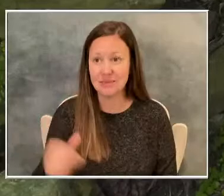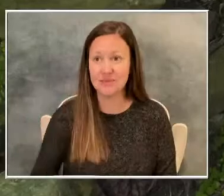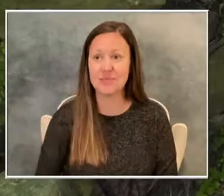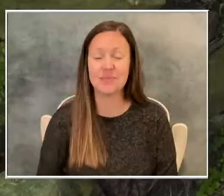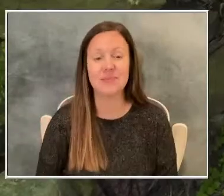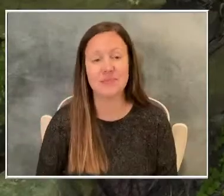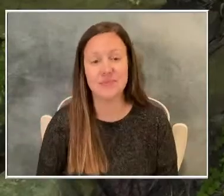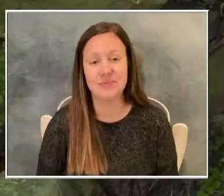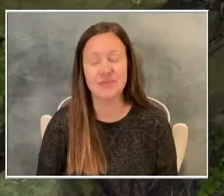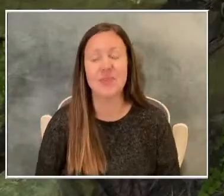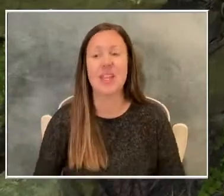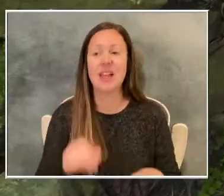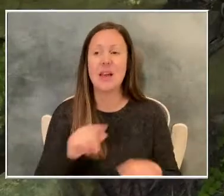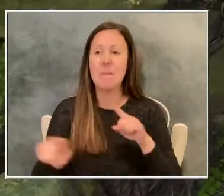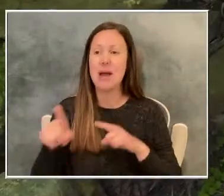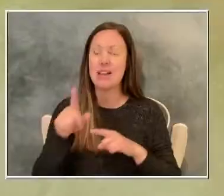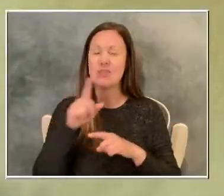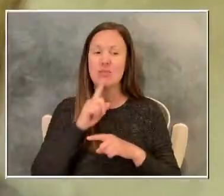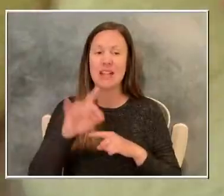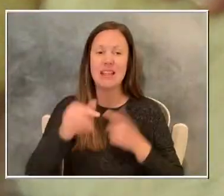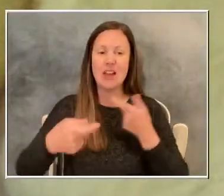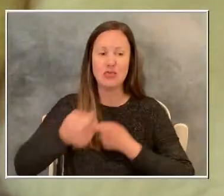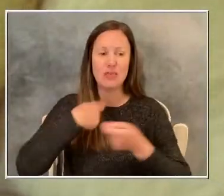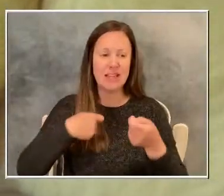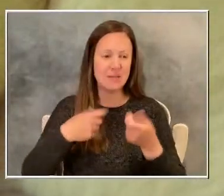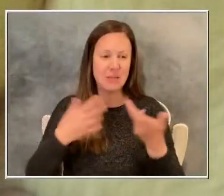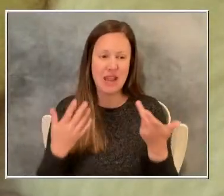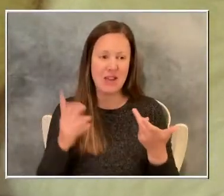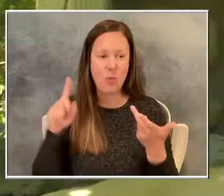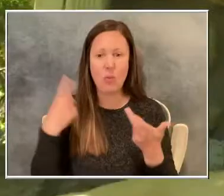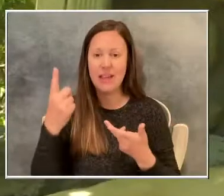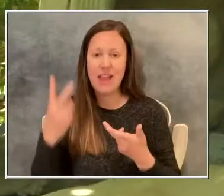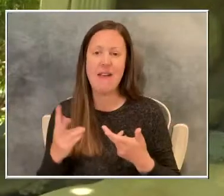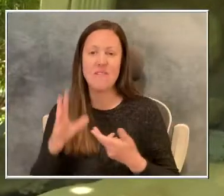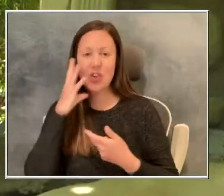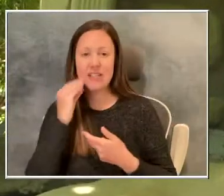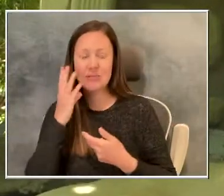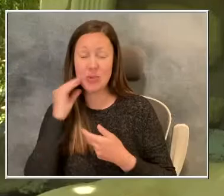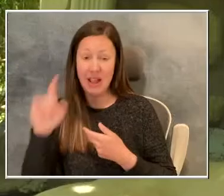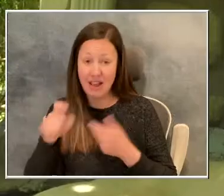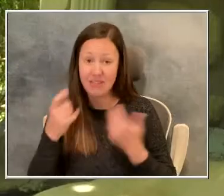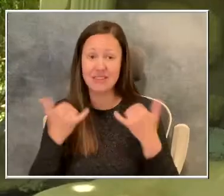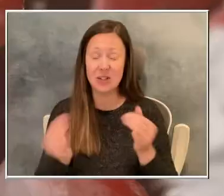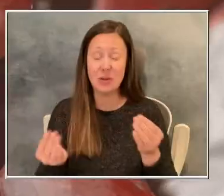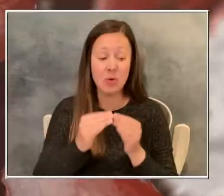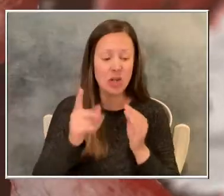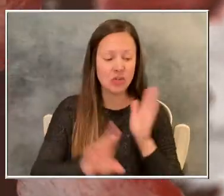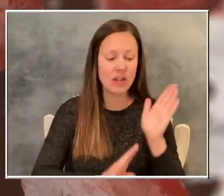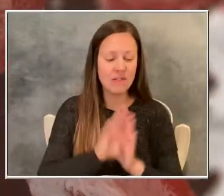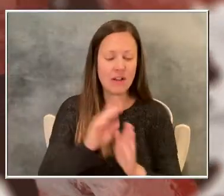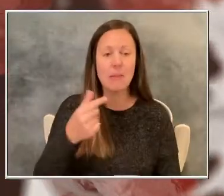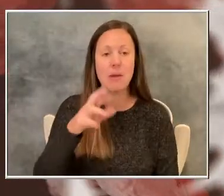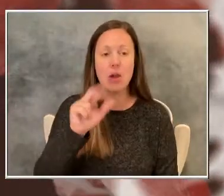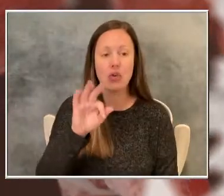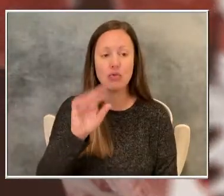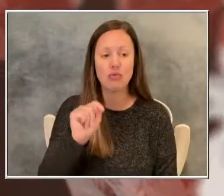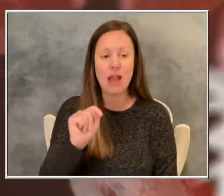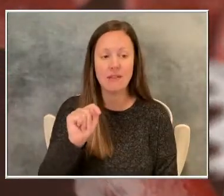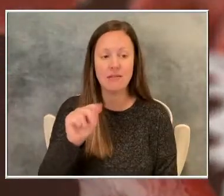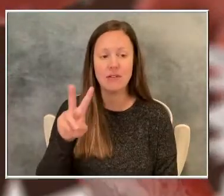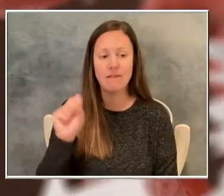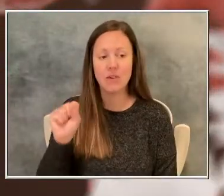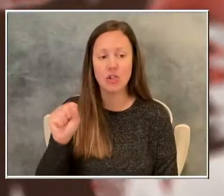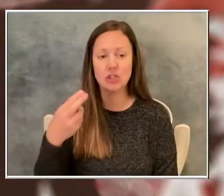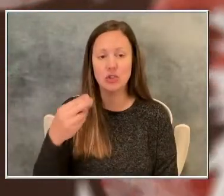But the transplant was half the battle. Pam developed what's called graft versus host disease. It's when the donated